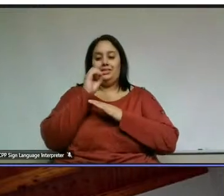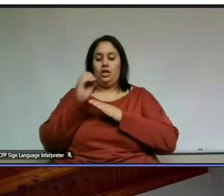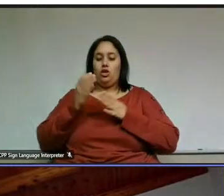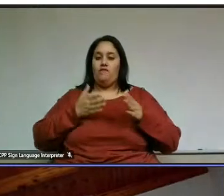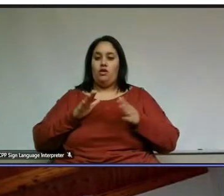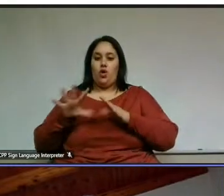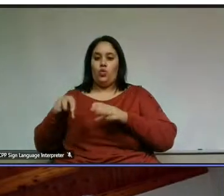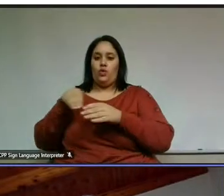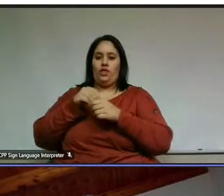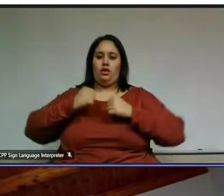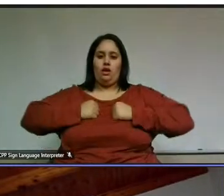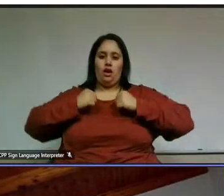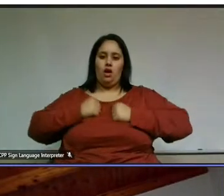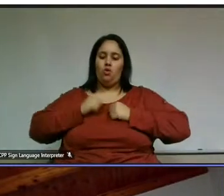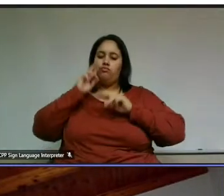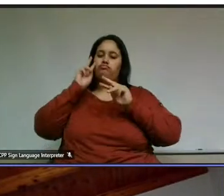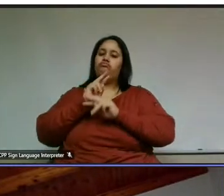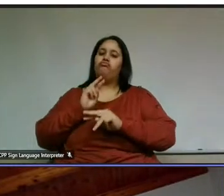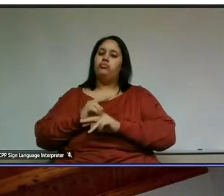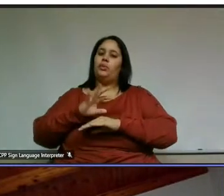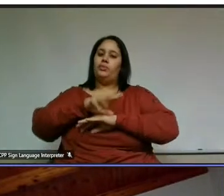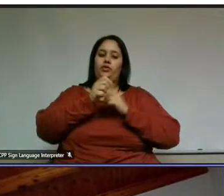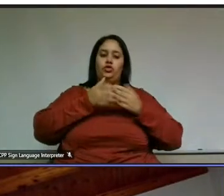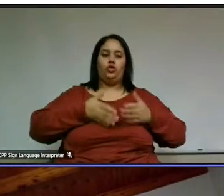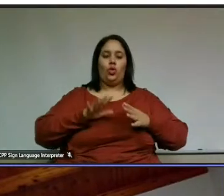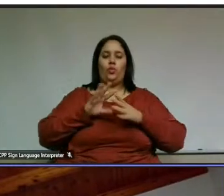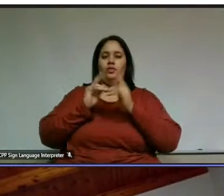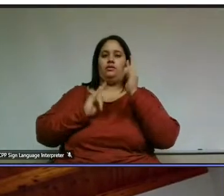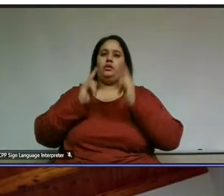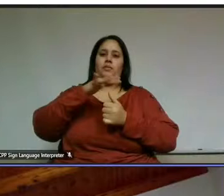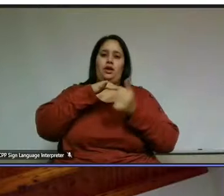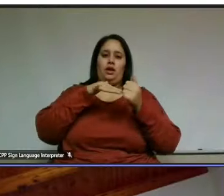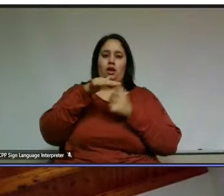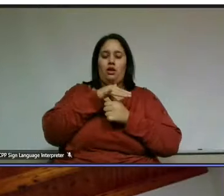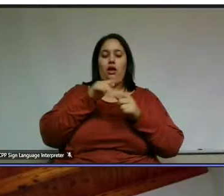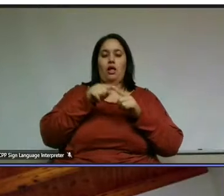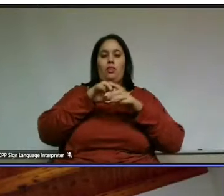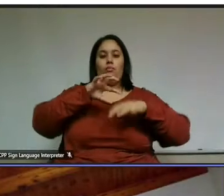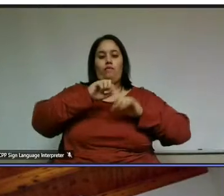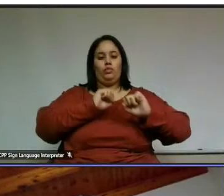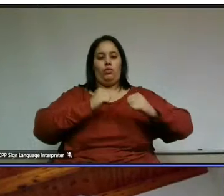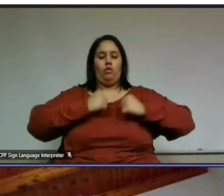within our urban areas, or the provincial roads that sit within our urban areas, the province's roads.